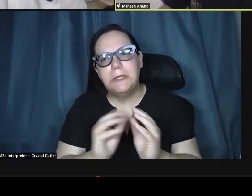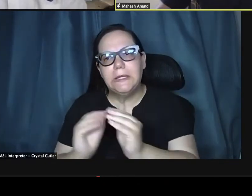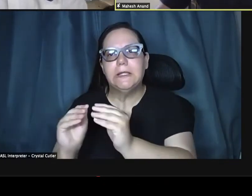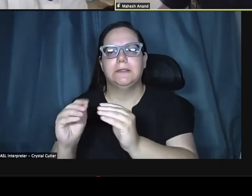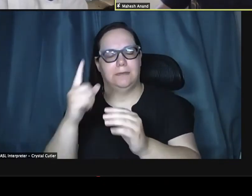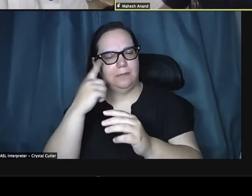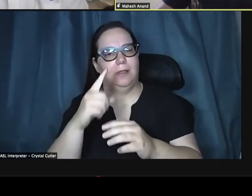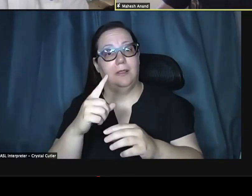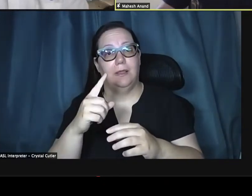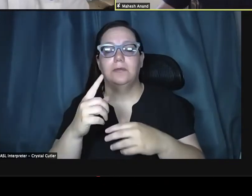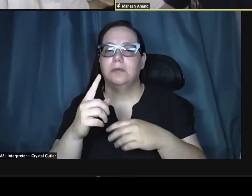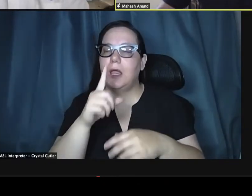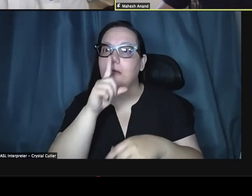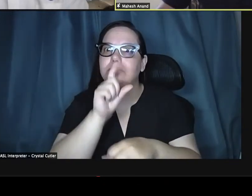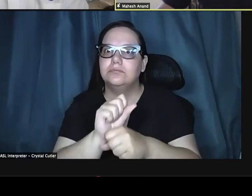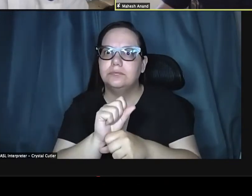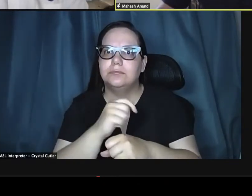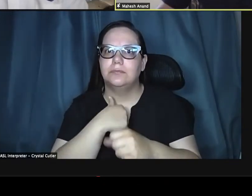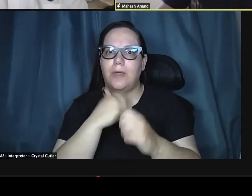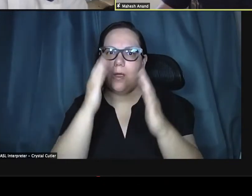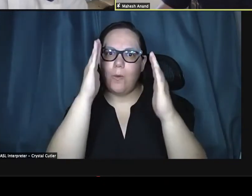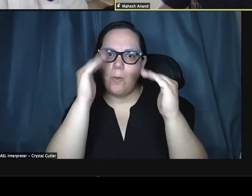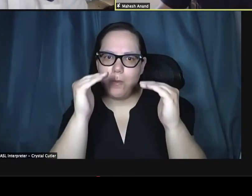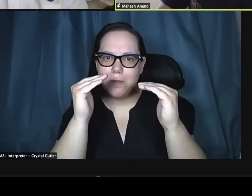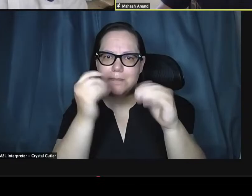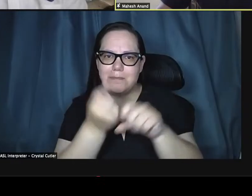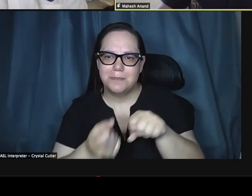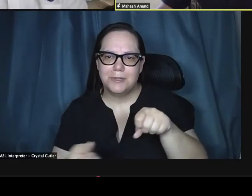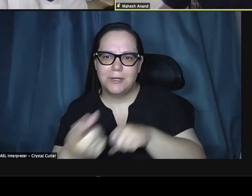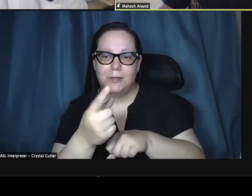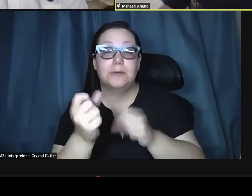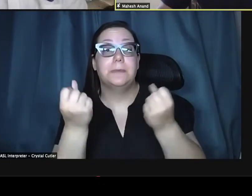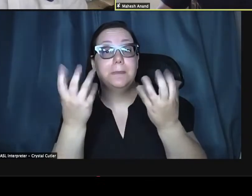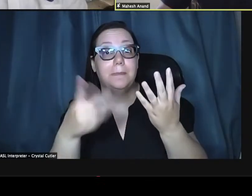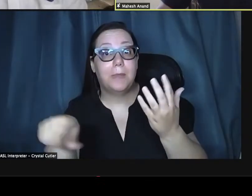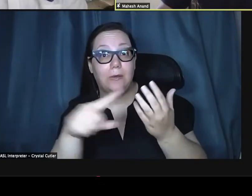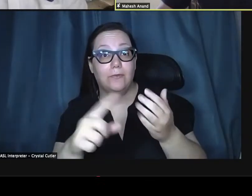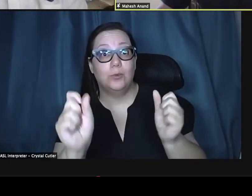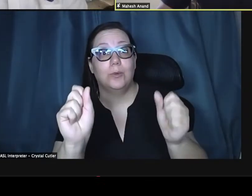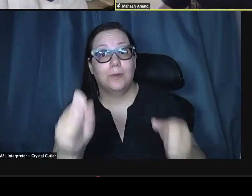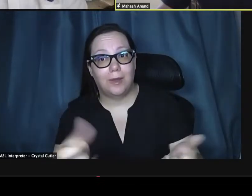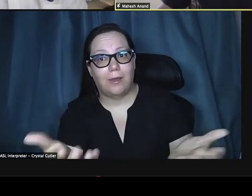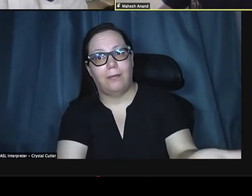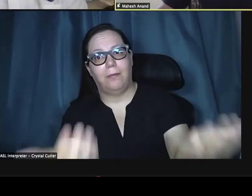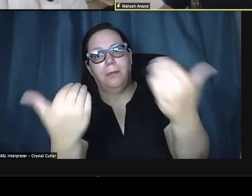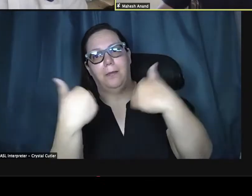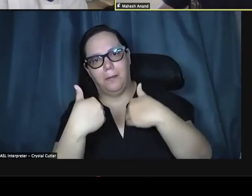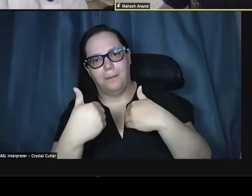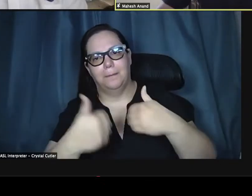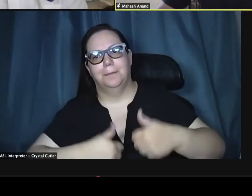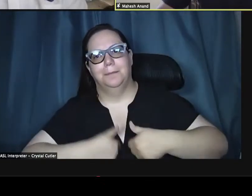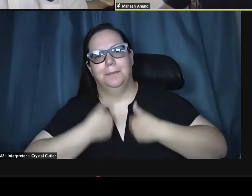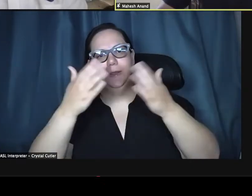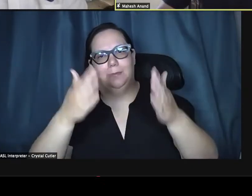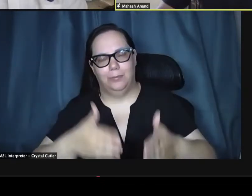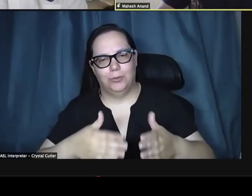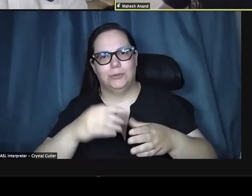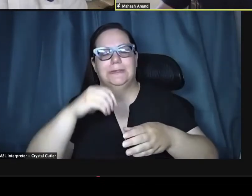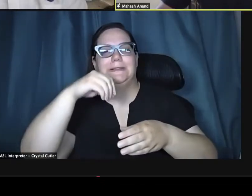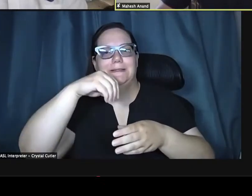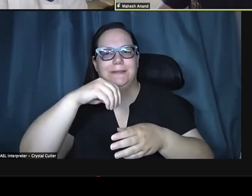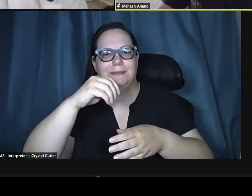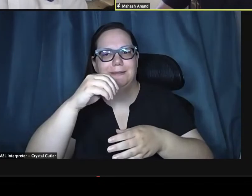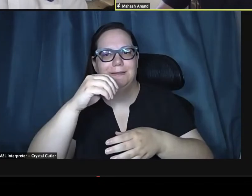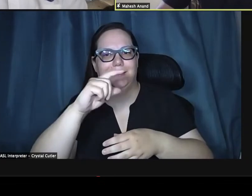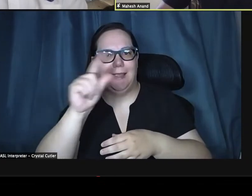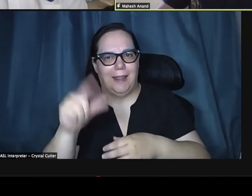that next year we would be able to welcome many of you in person, in Italy, in Padua, and